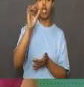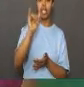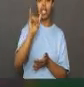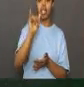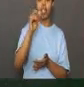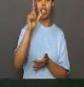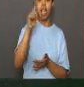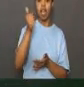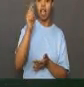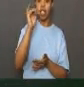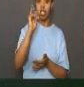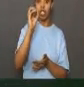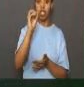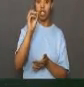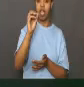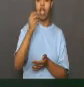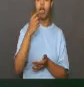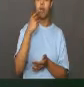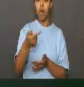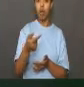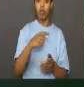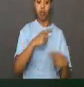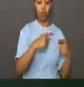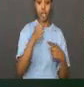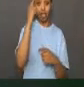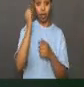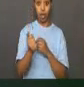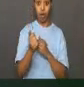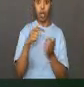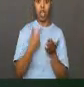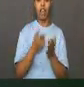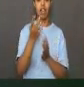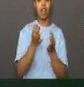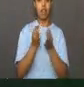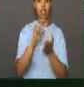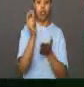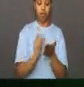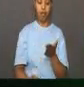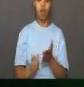lesson? Take a moment to write down the definition.